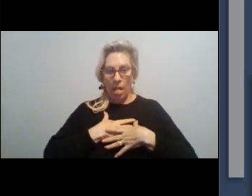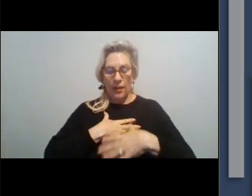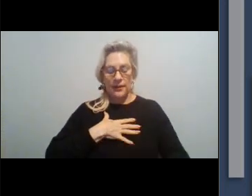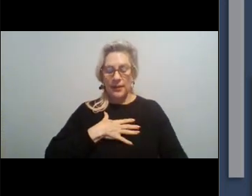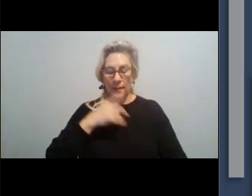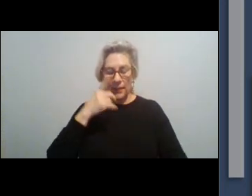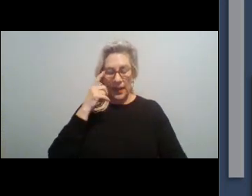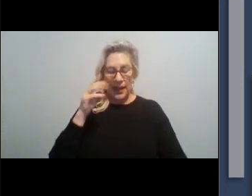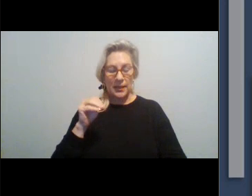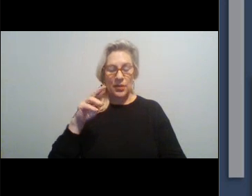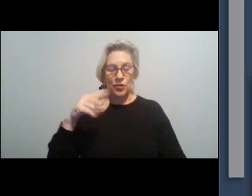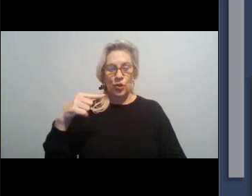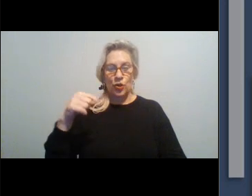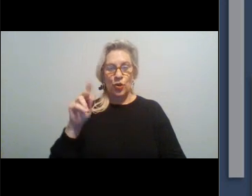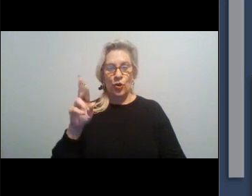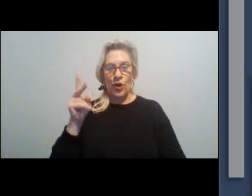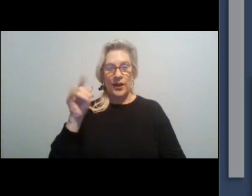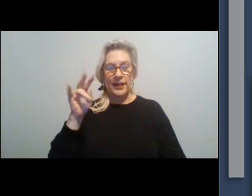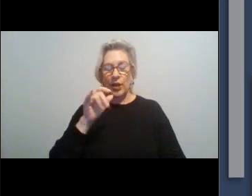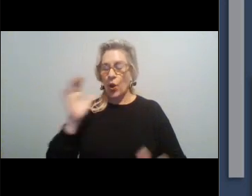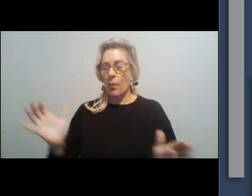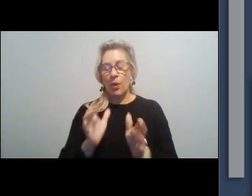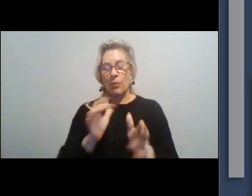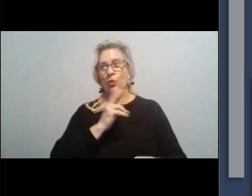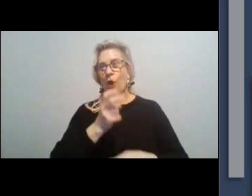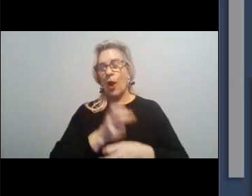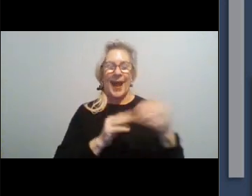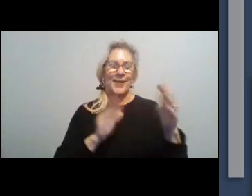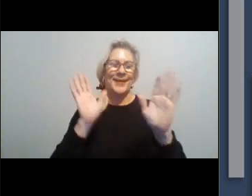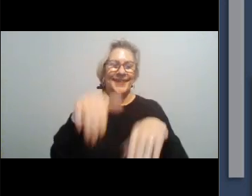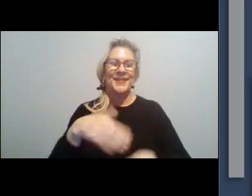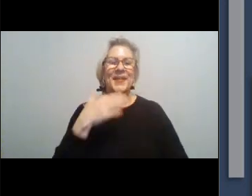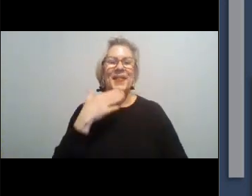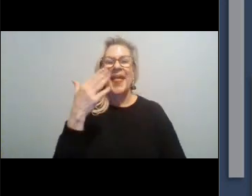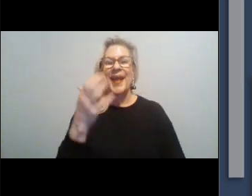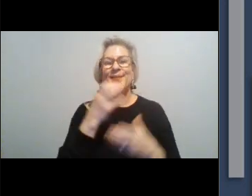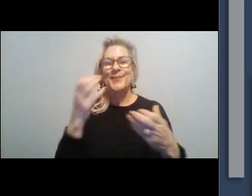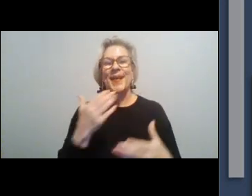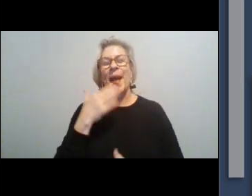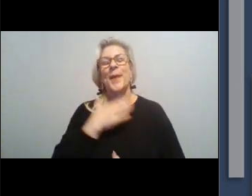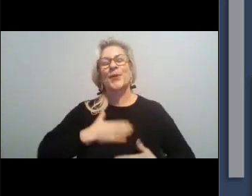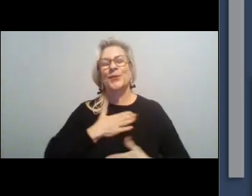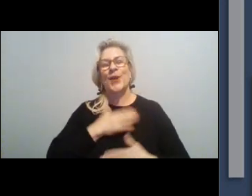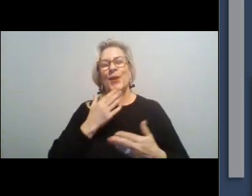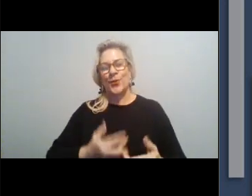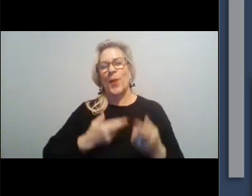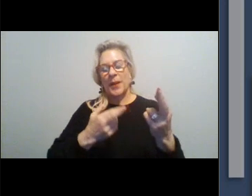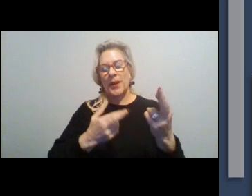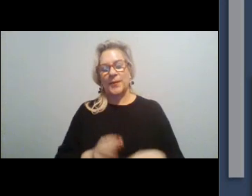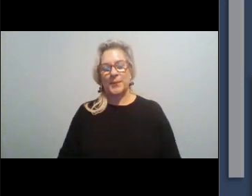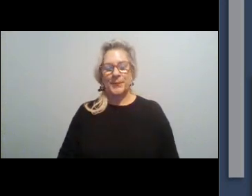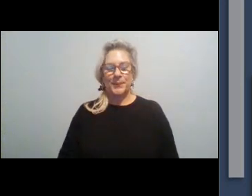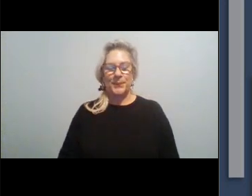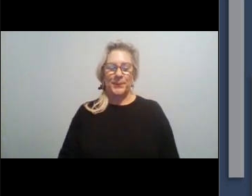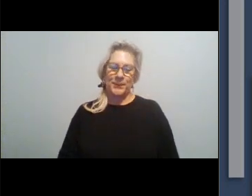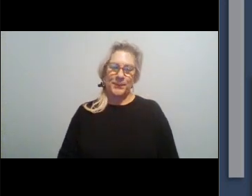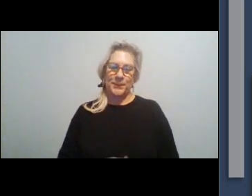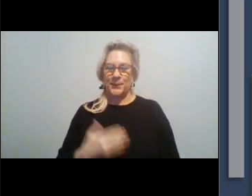just pushed me so hard. But with that, thank you so much, and thank you for the recommendation. Yes, thank you.